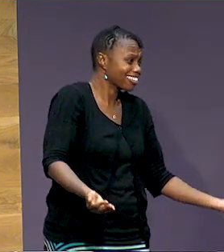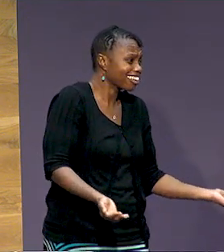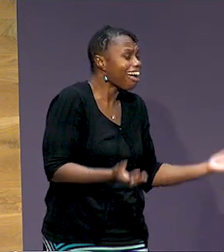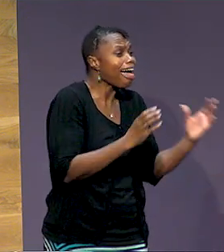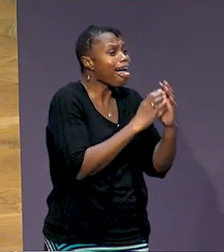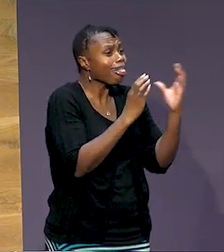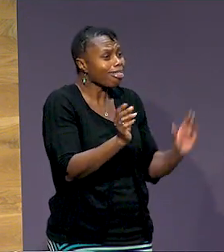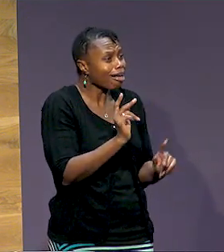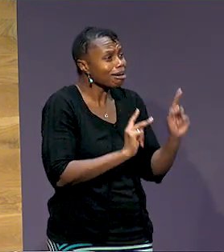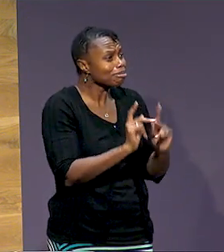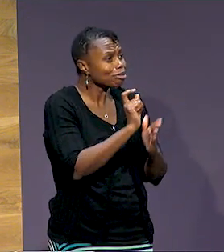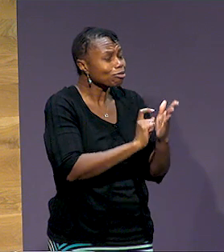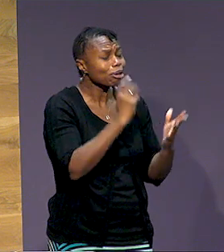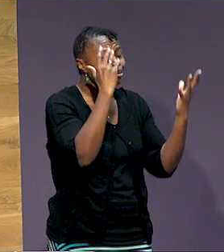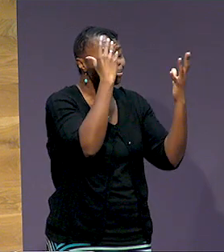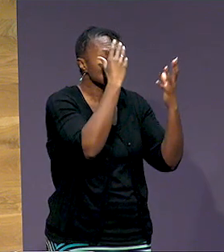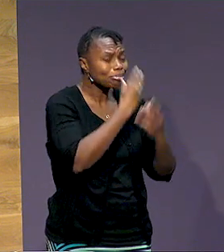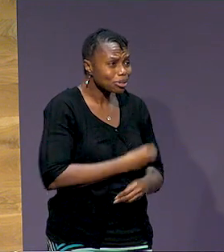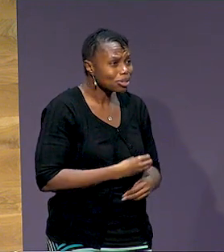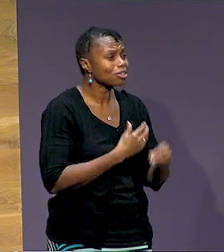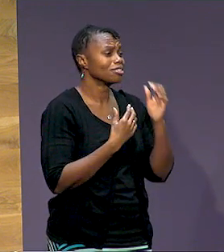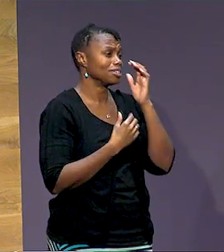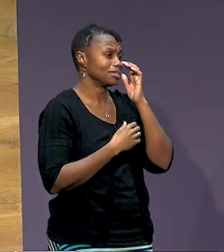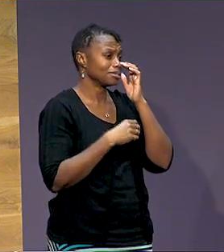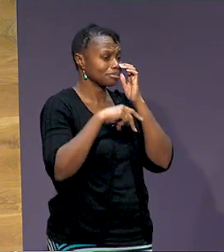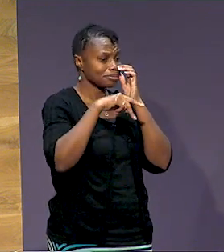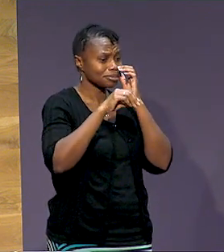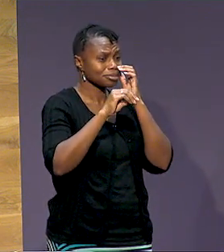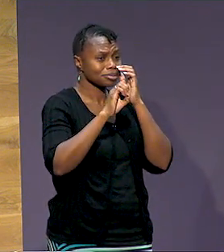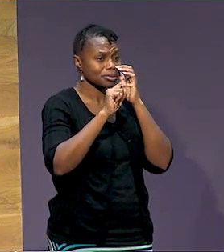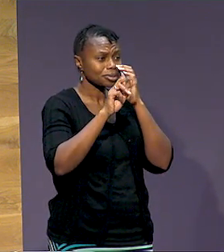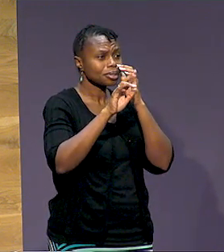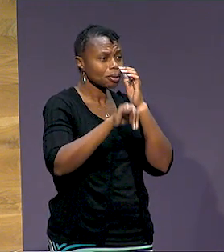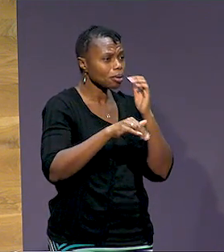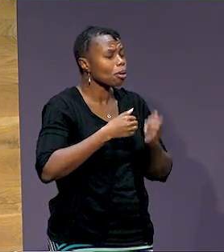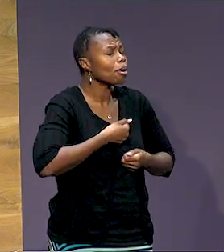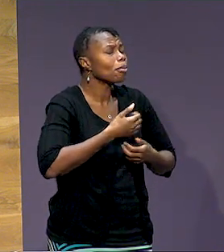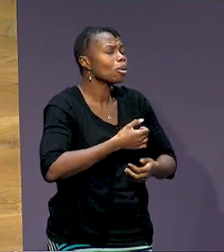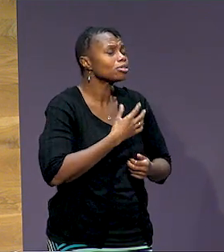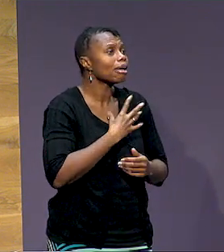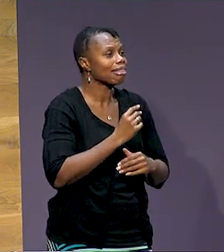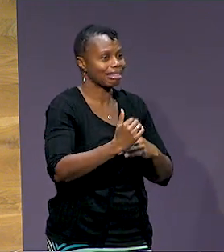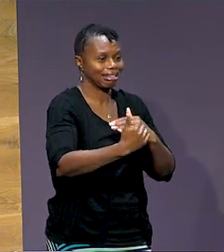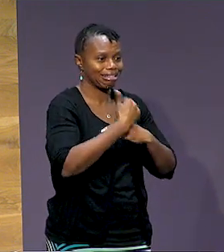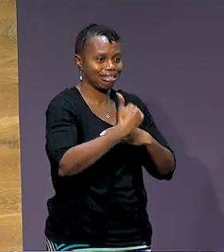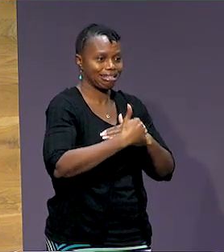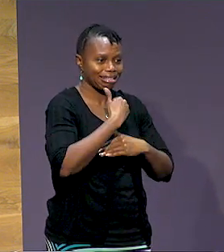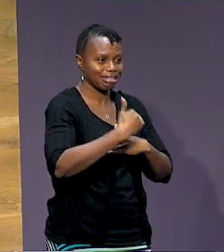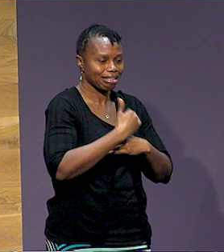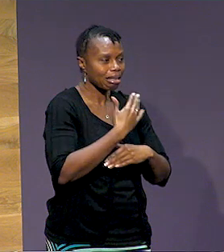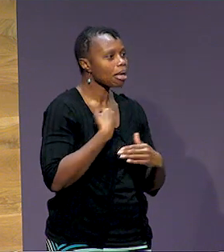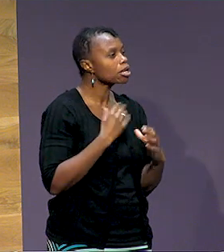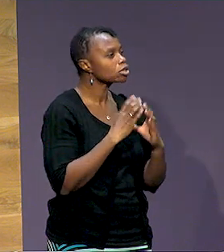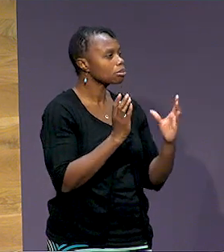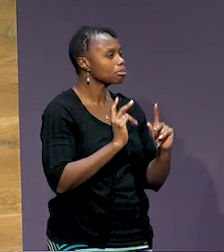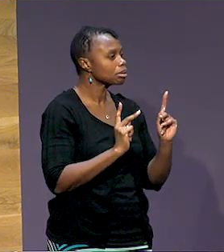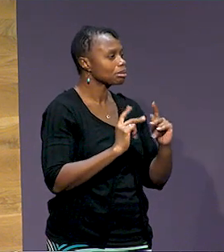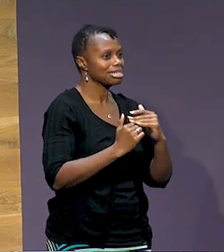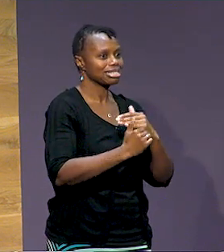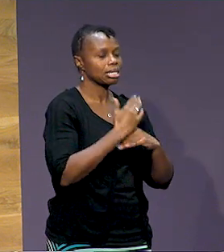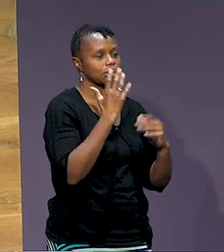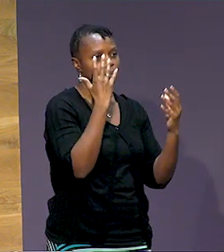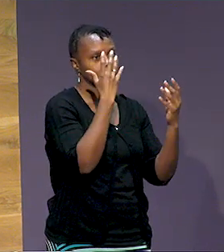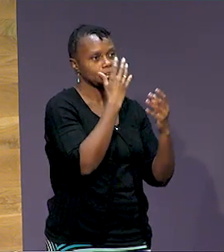of people write really beautiful poetry, and they submitted it, and we had so many people sending in beautiful work.